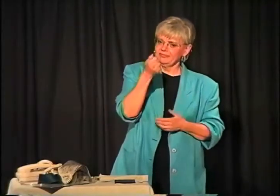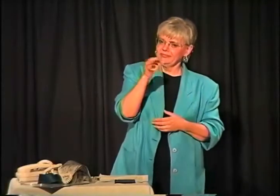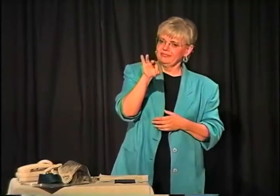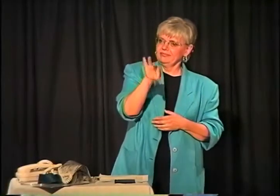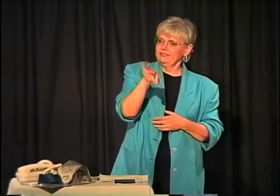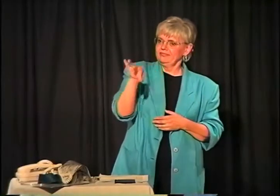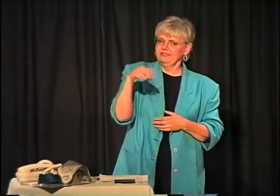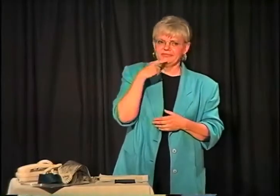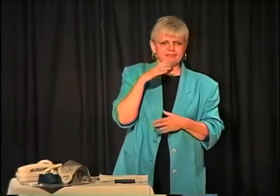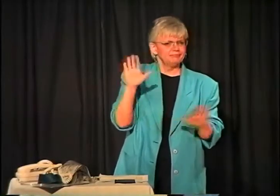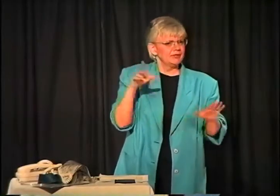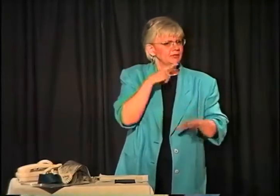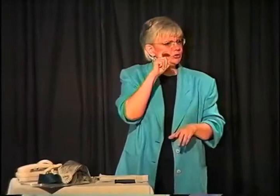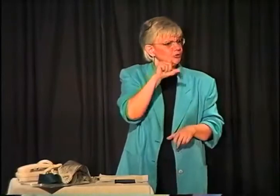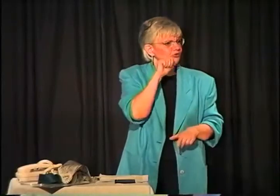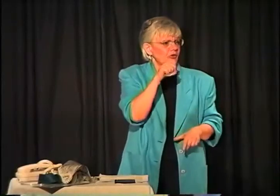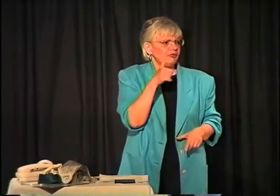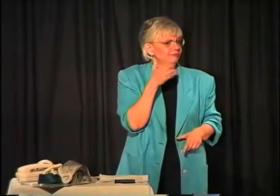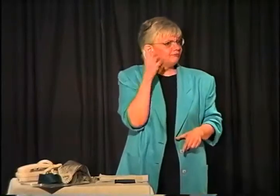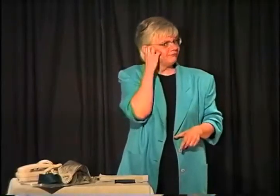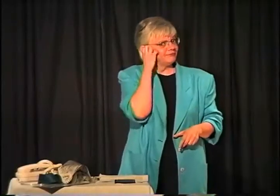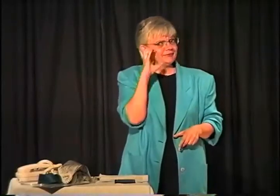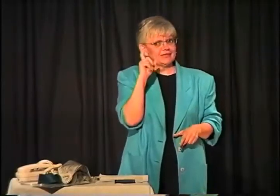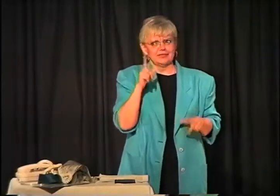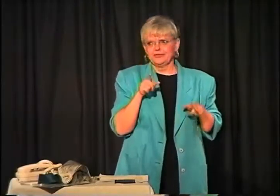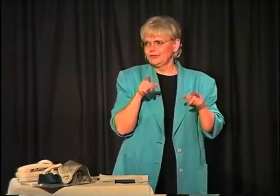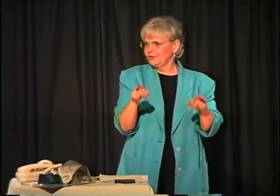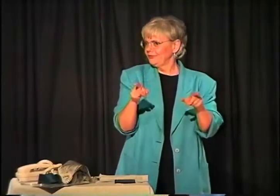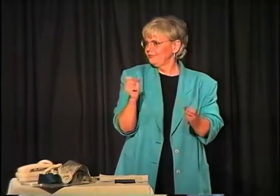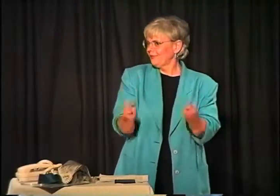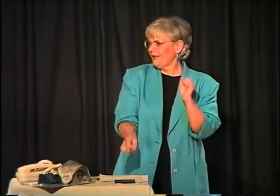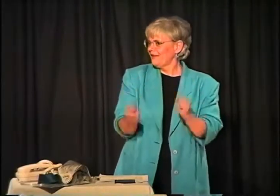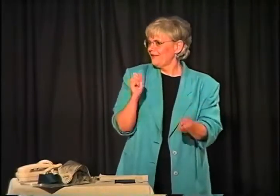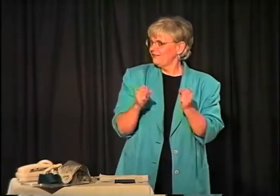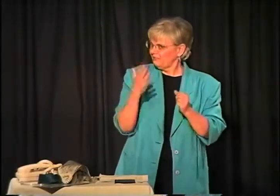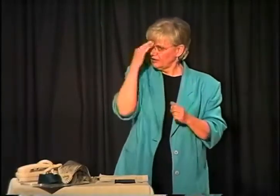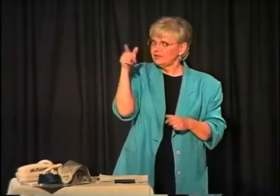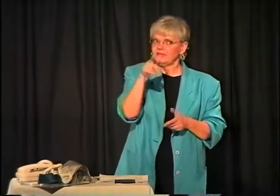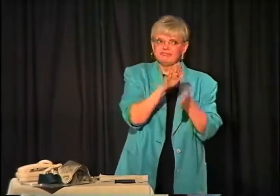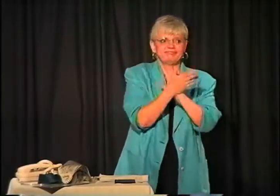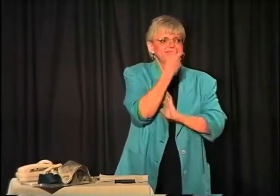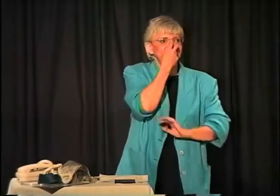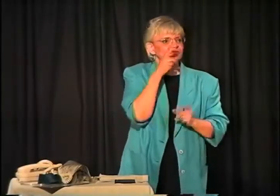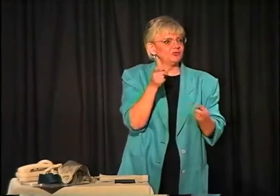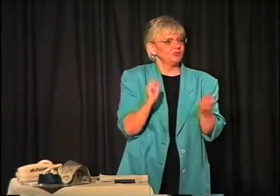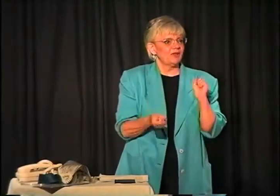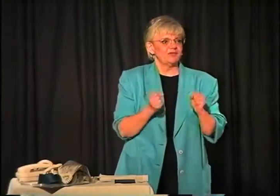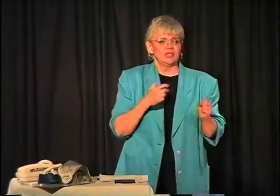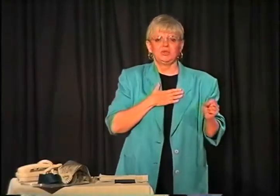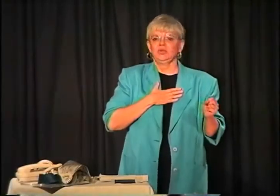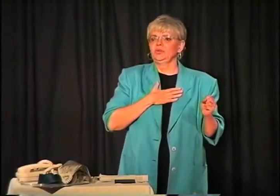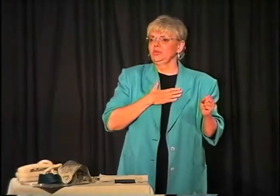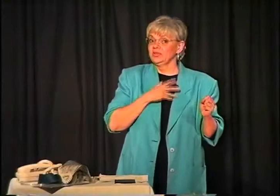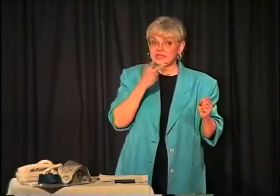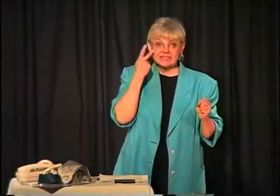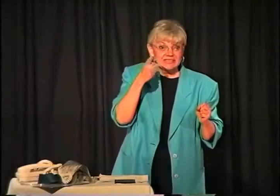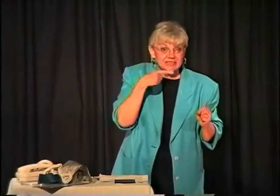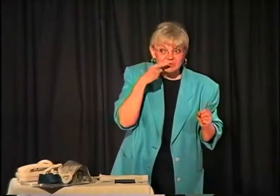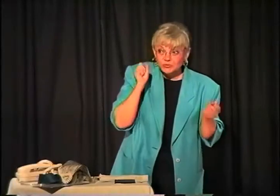proven this with cell phones and driving. So, you know, you don't want to be using your cell phone while you're in the car,